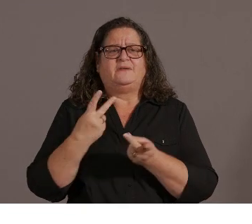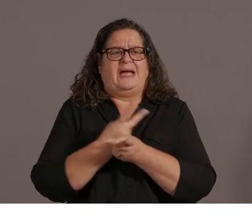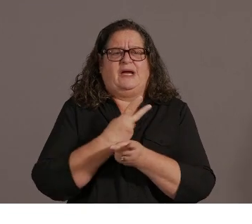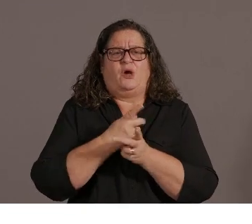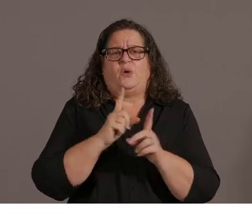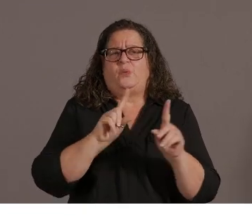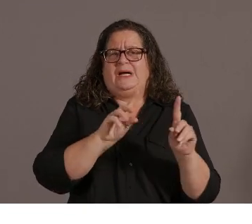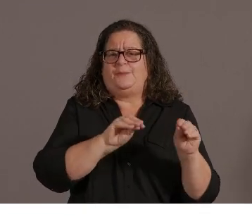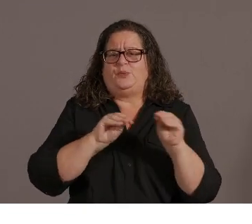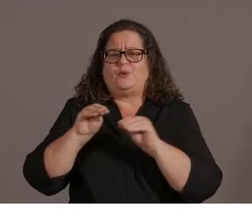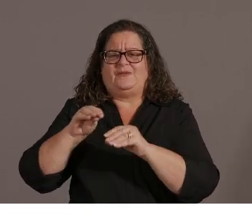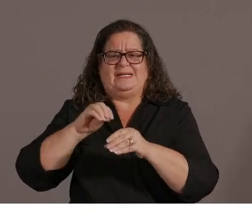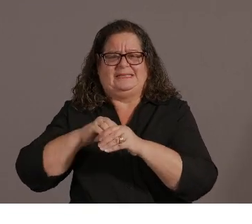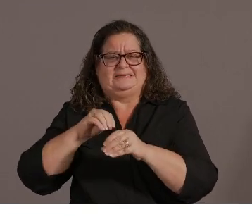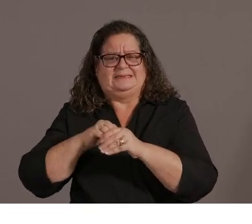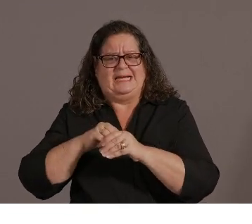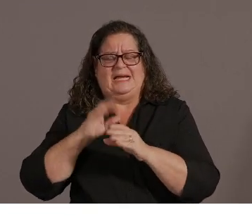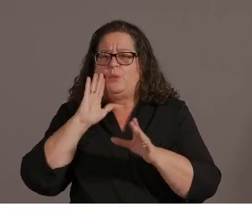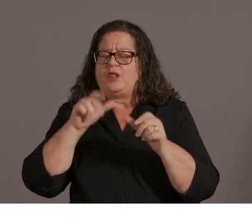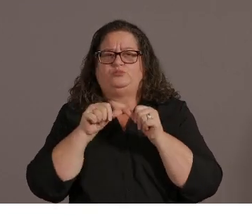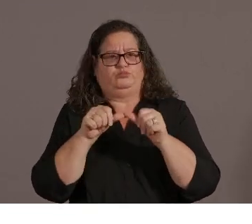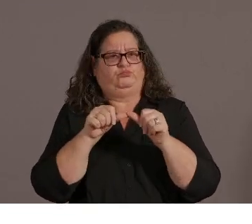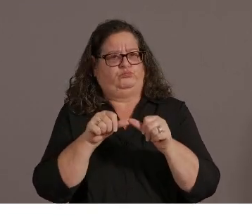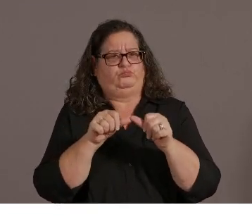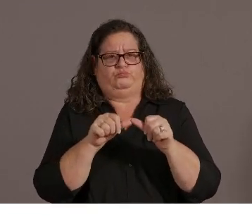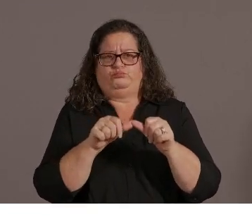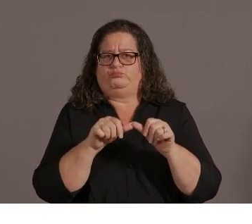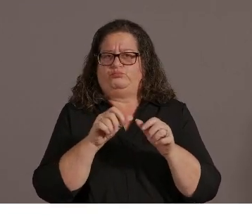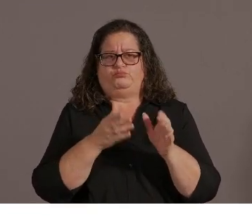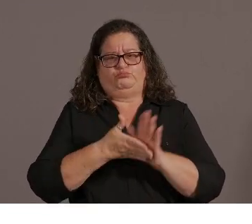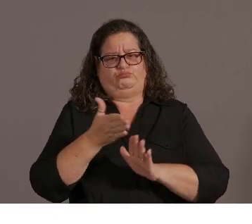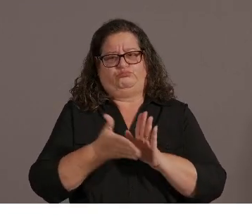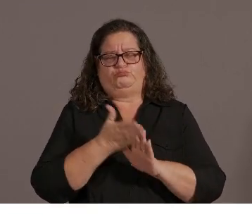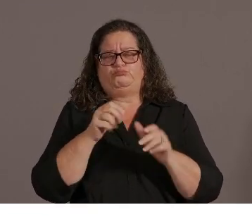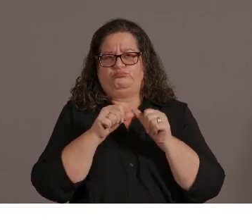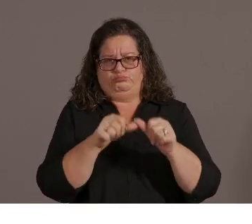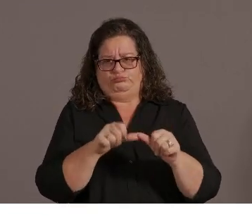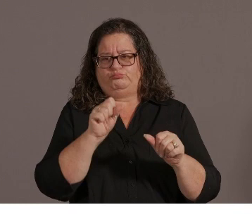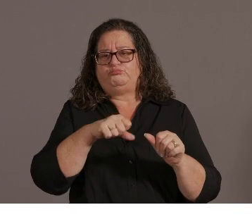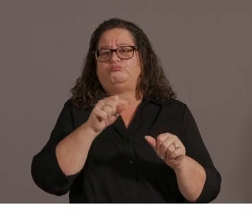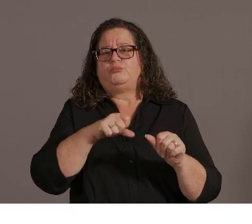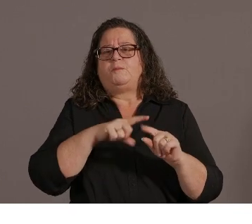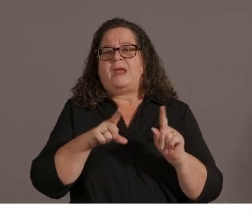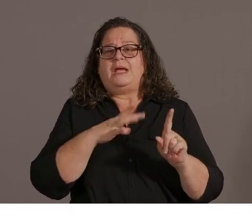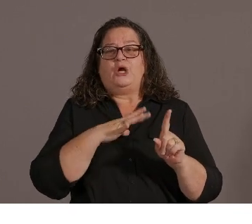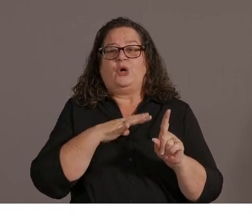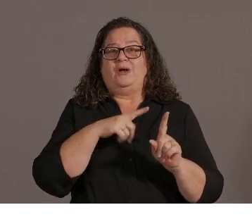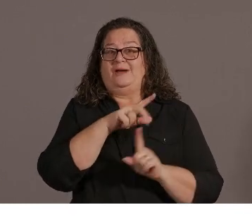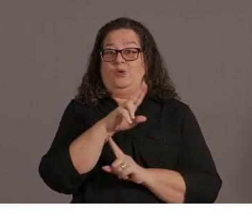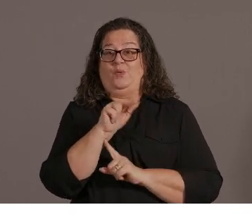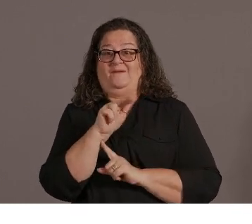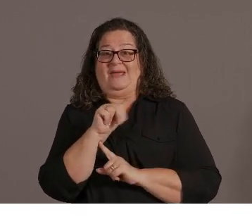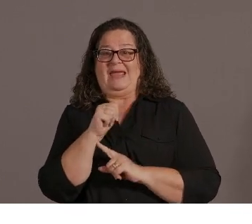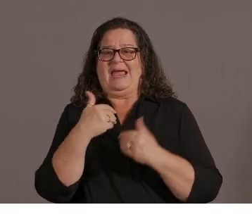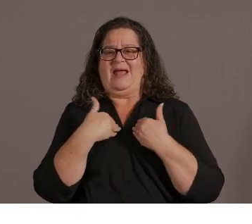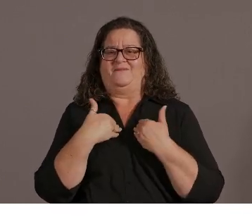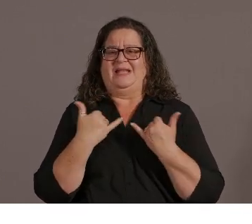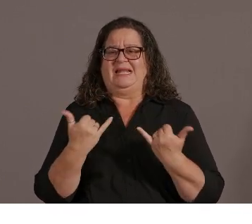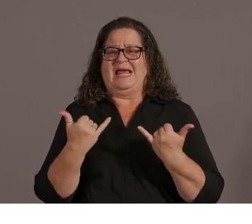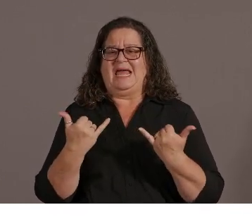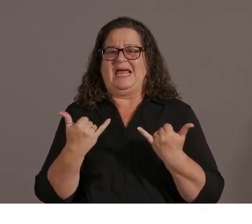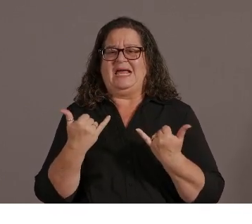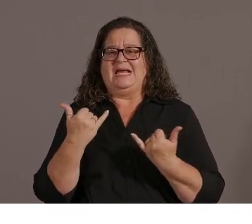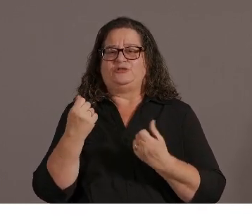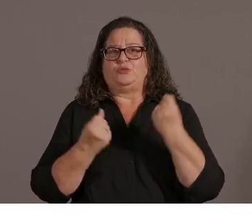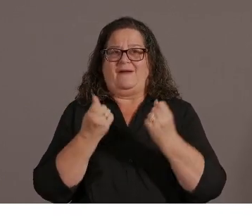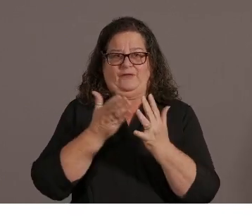operating as they are now. The really cool thing about the University of Arizona is not only do they have the drive-through site, which is on